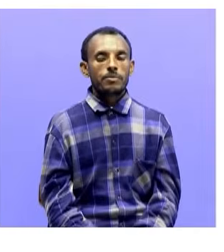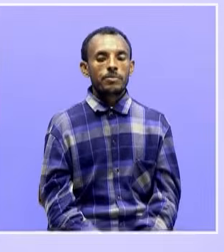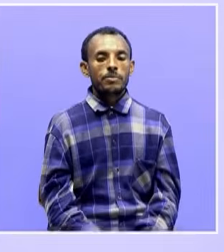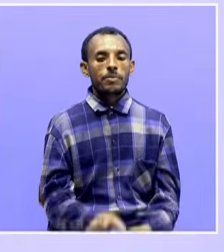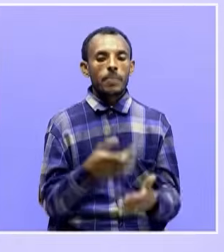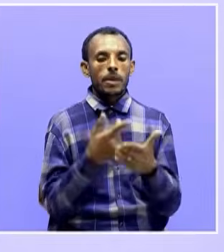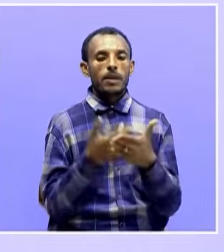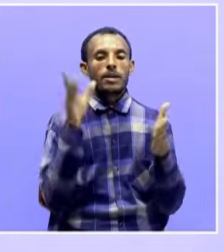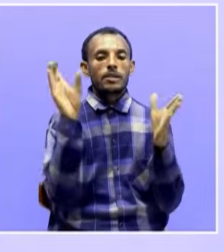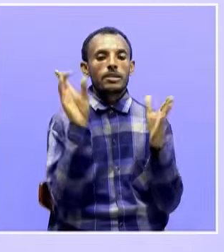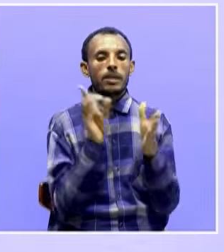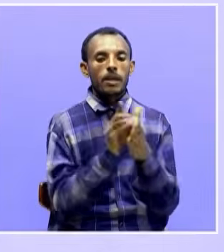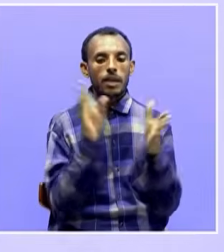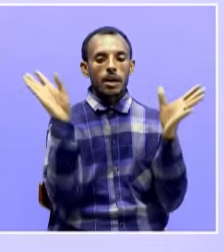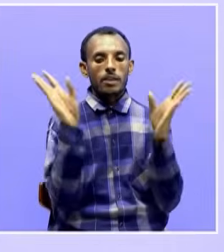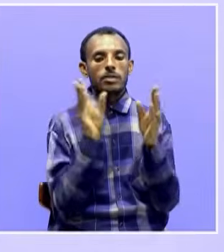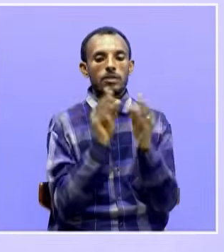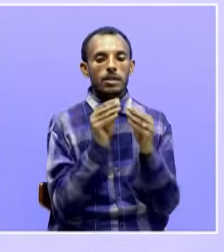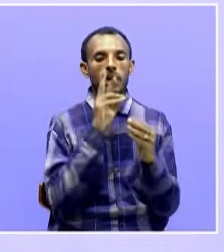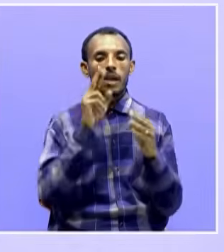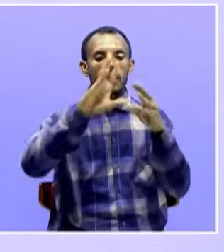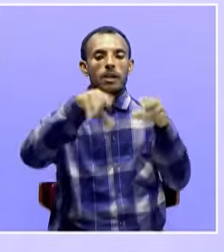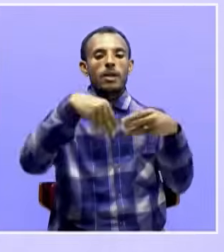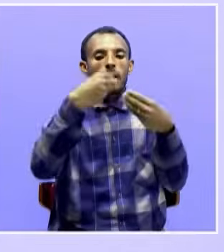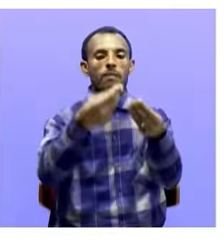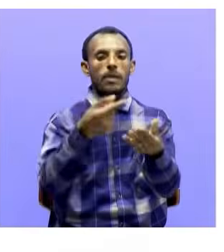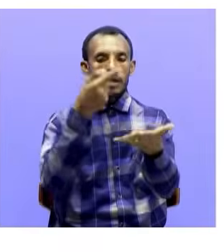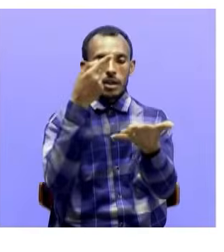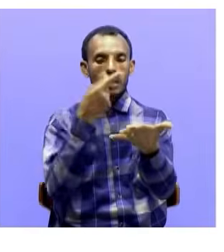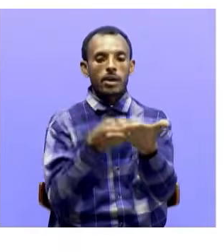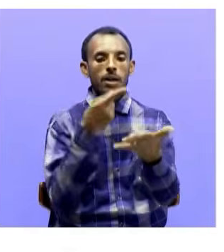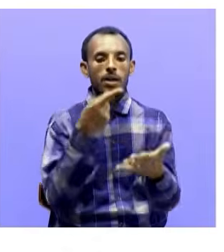Here the data sets are given to be here